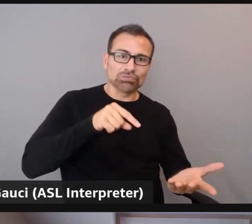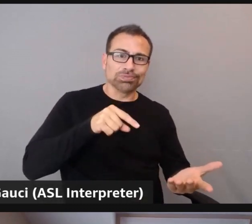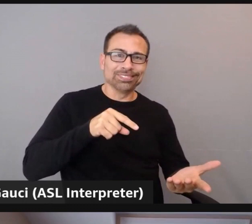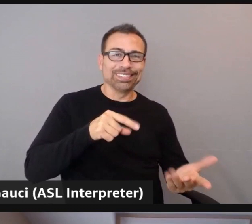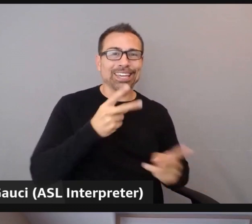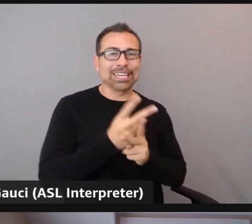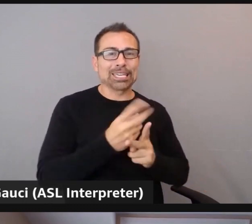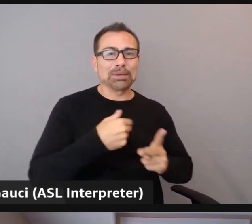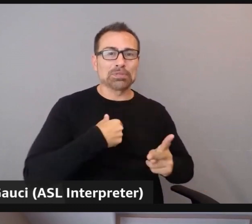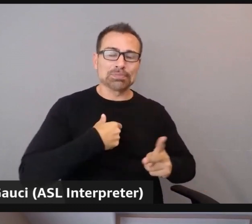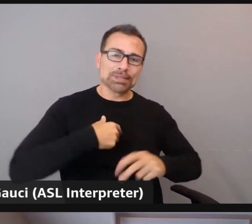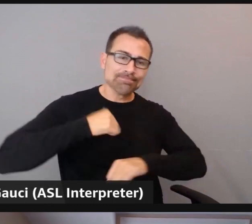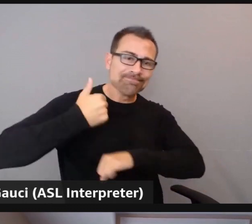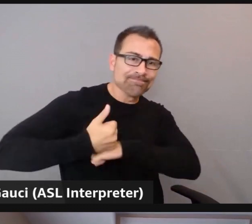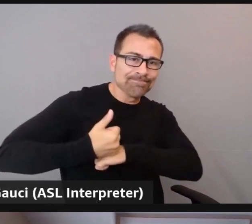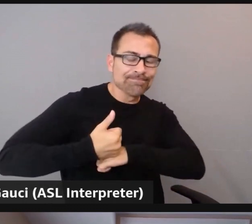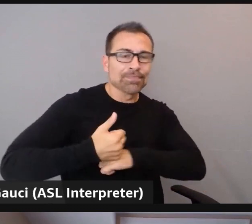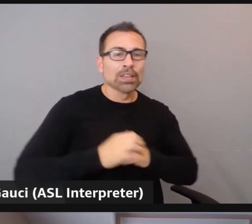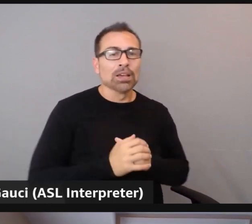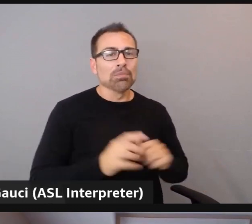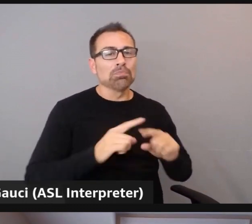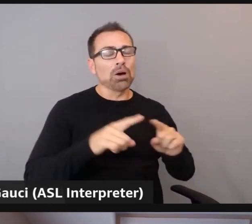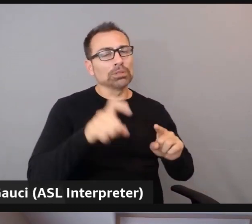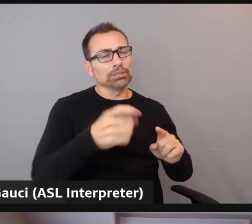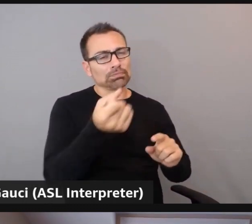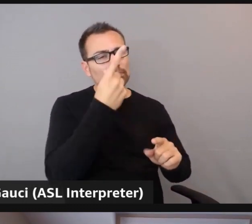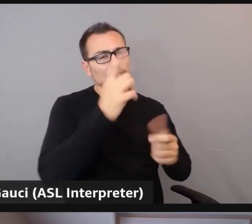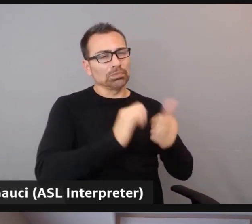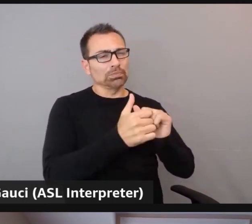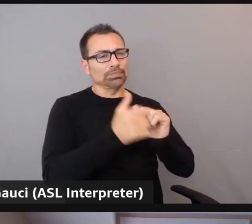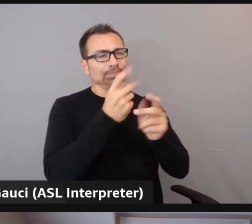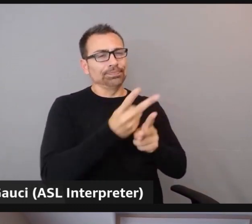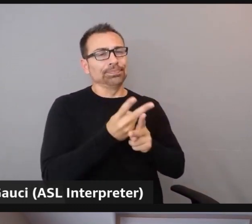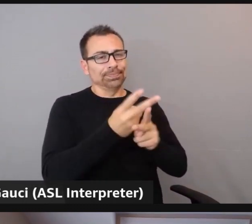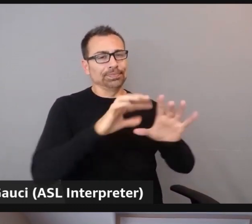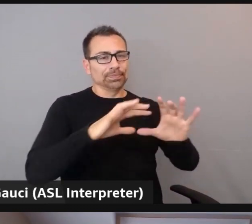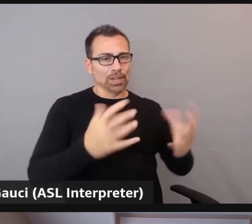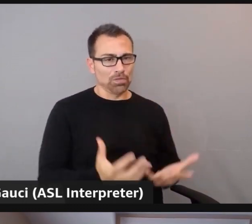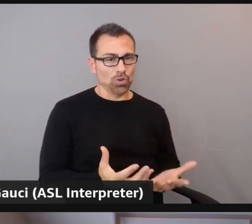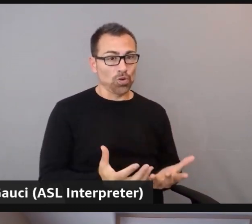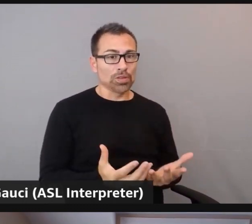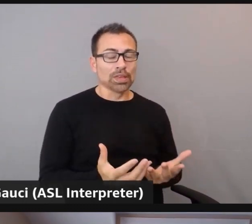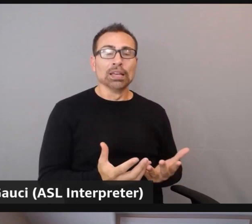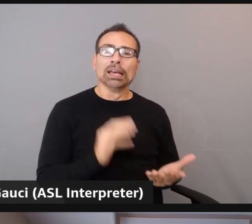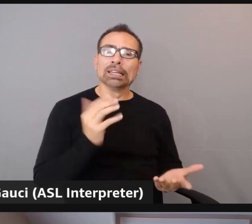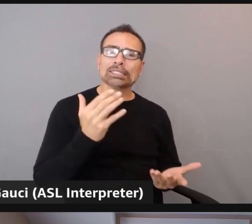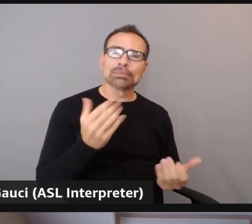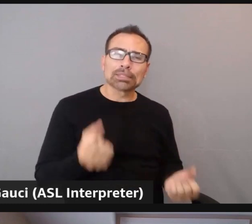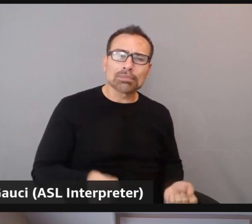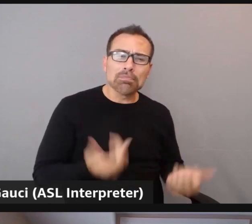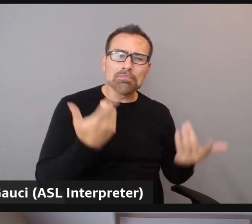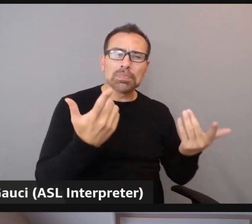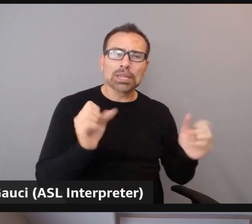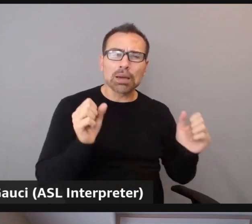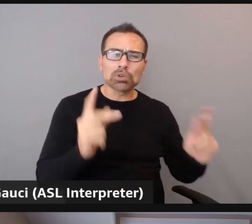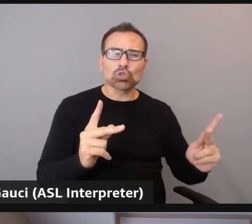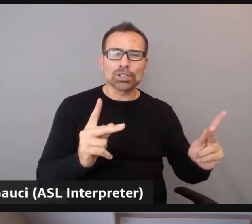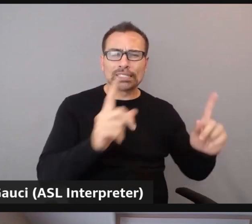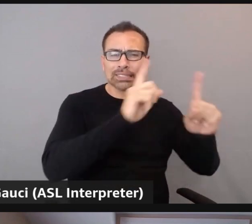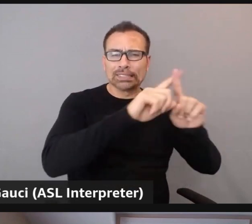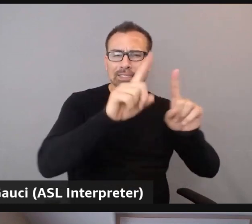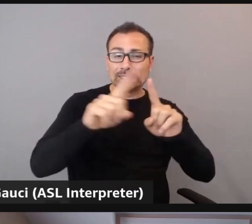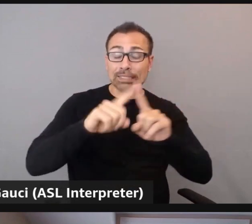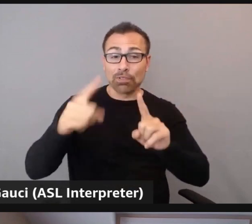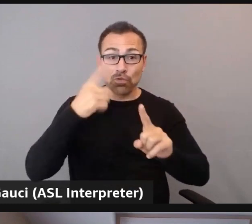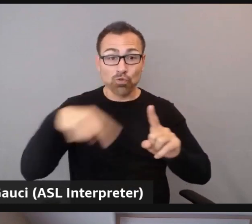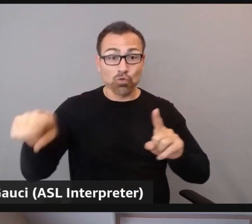need to understand how we can really take care of it. And it seems like there's a lot of different opportunities for multiple industries out there.